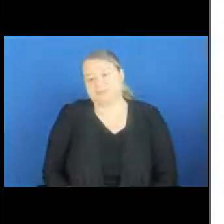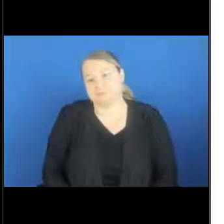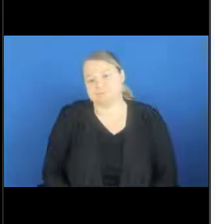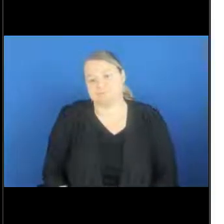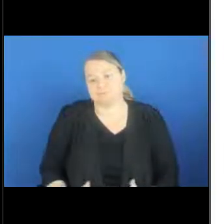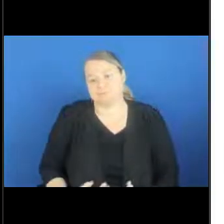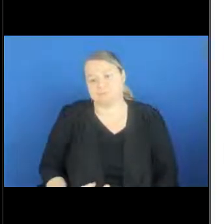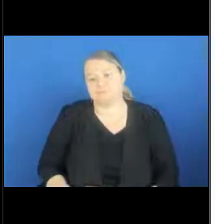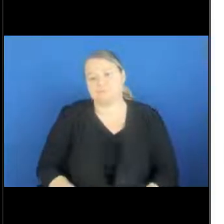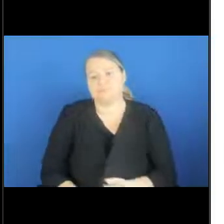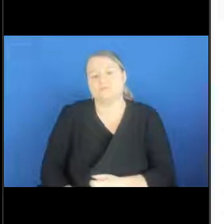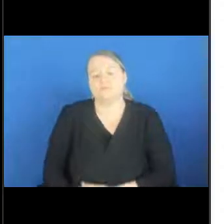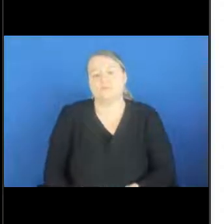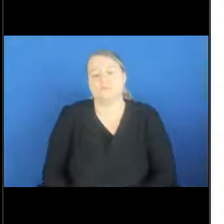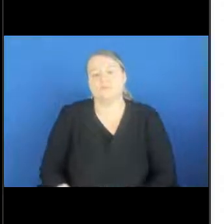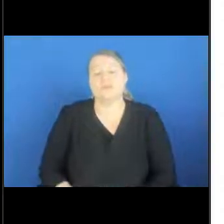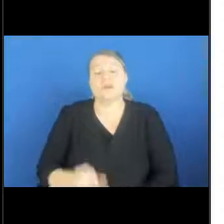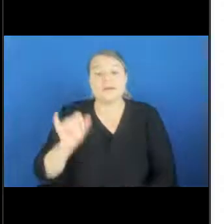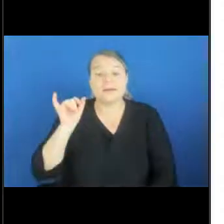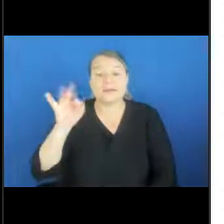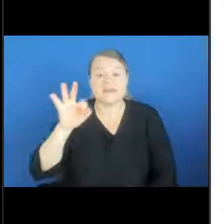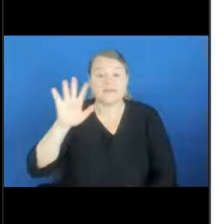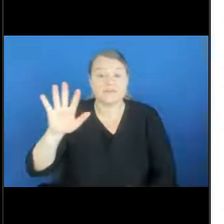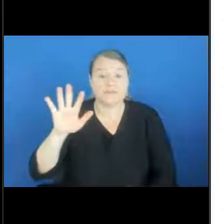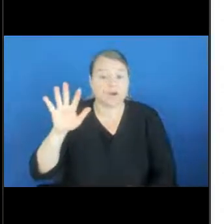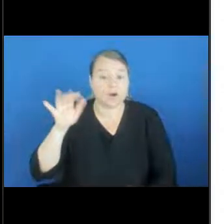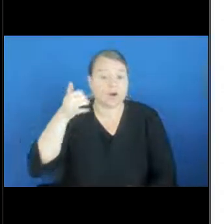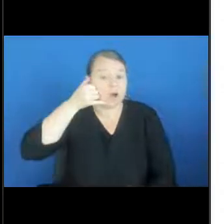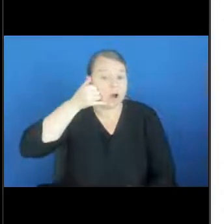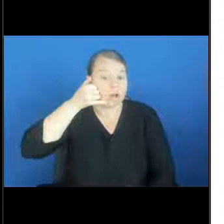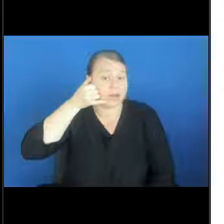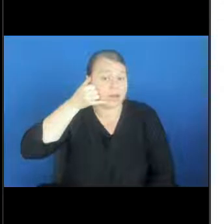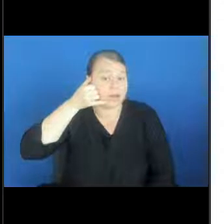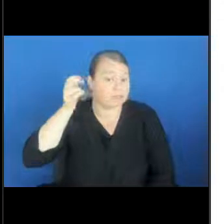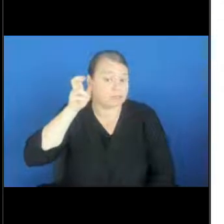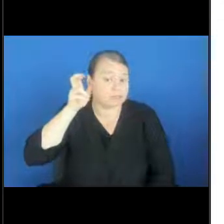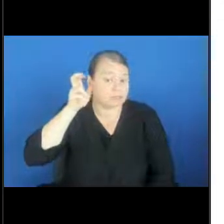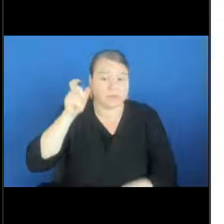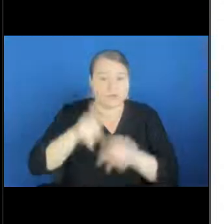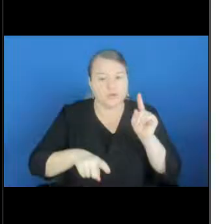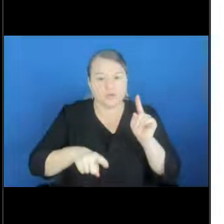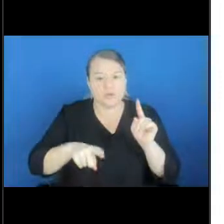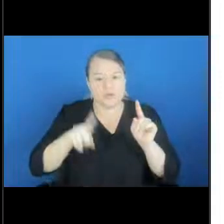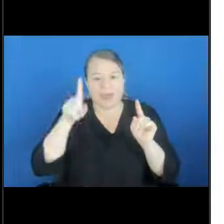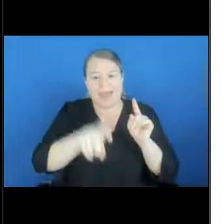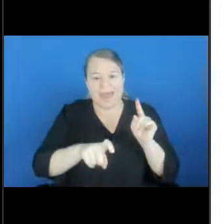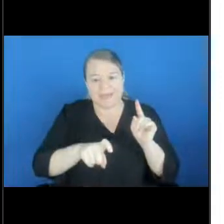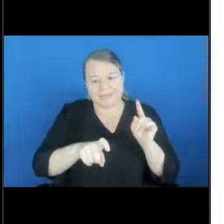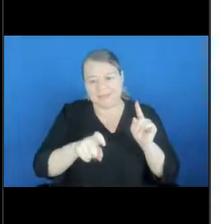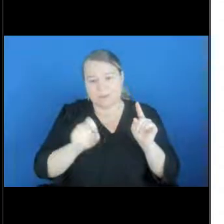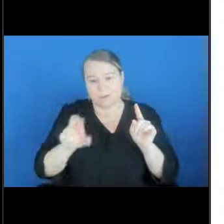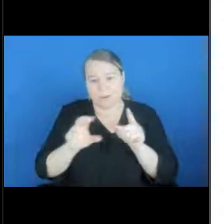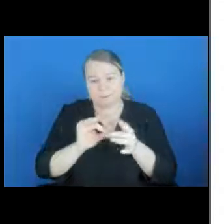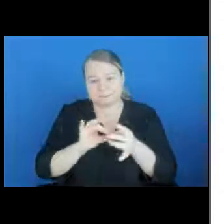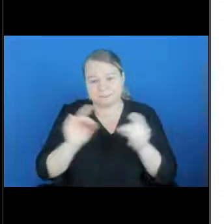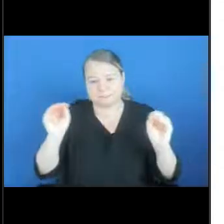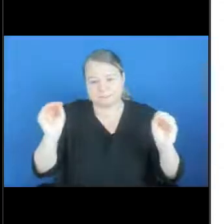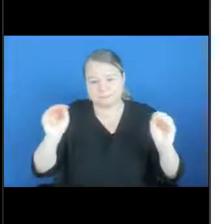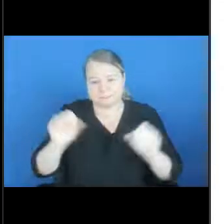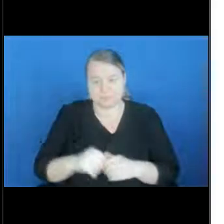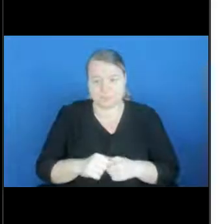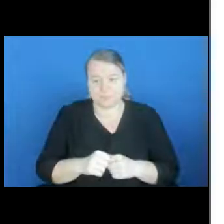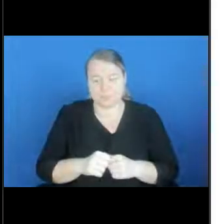Also, we wanted to note that if you're calling in via telephone, you will not be able to ask a verbal question or make a verbal comment. However, we